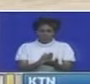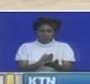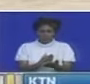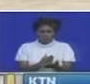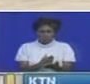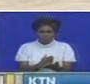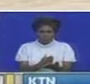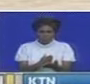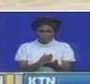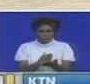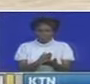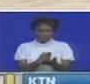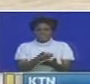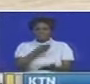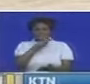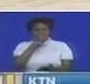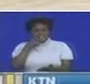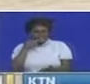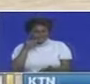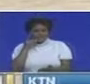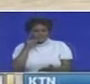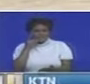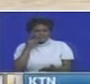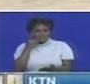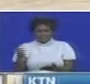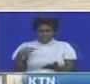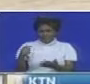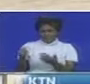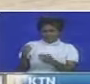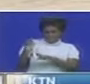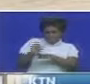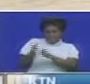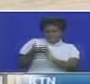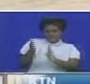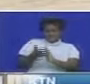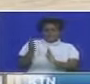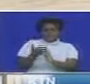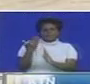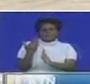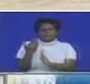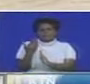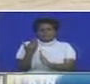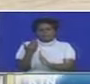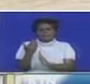There is drought is catching up very fast with our people. And